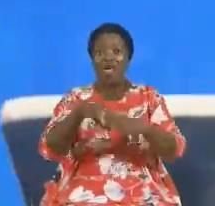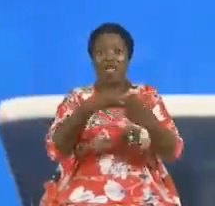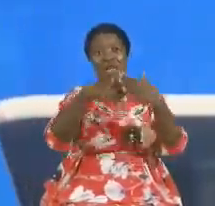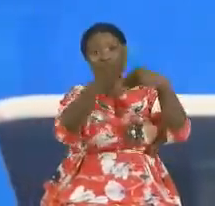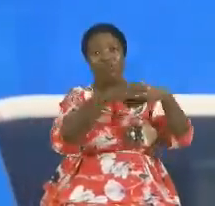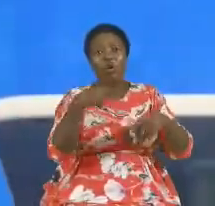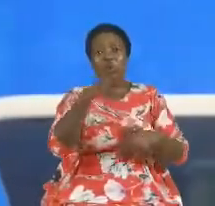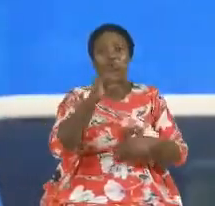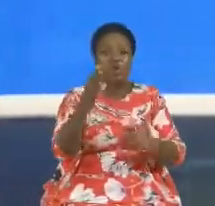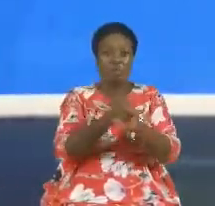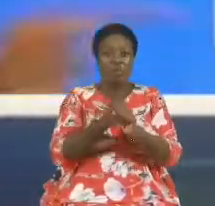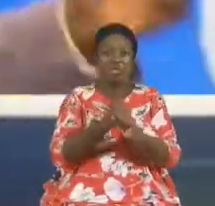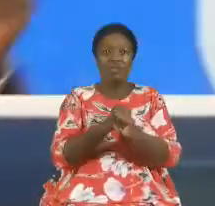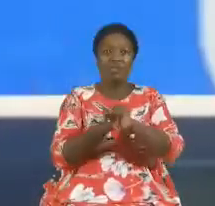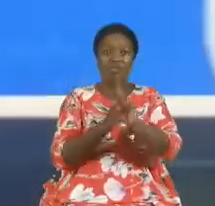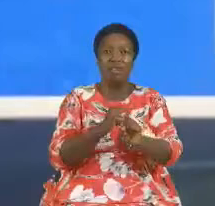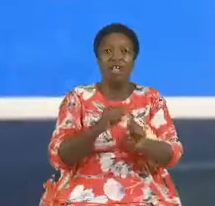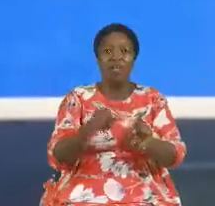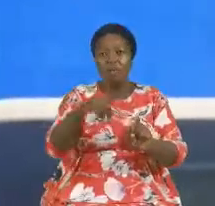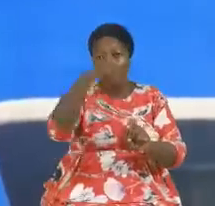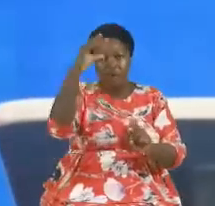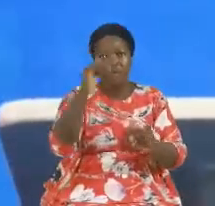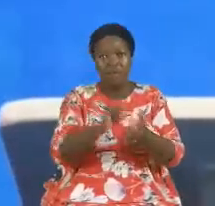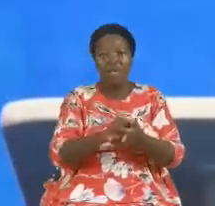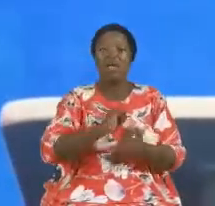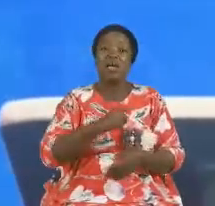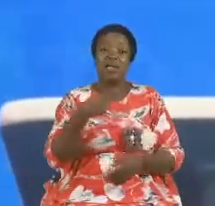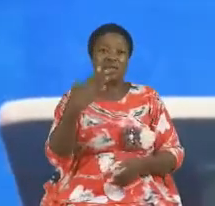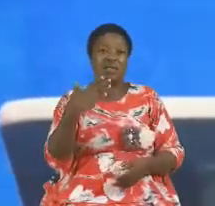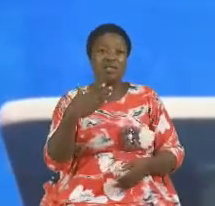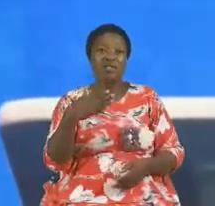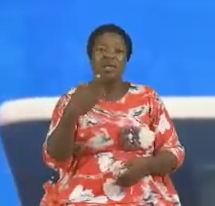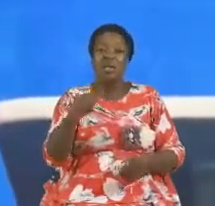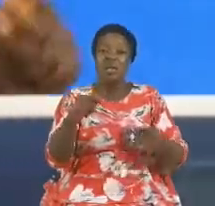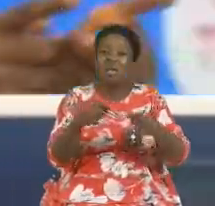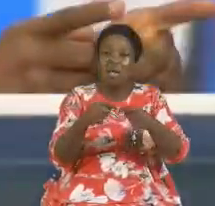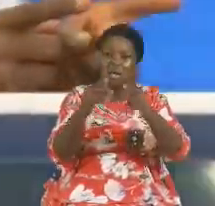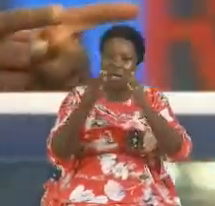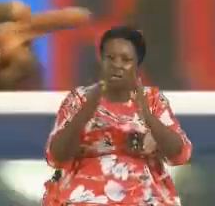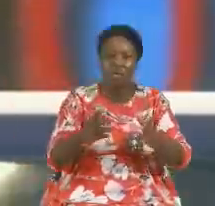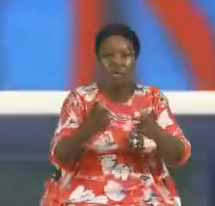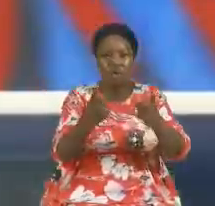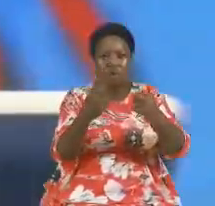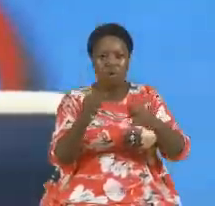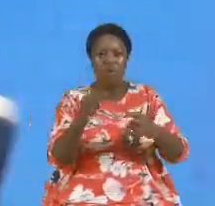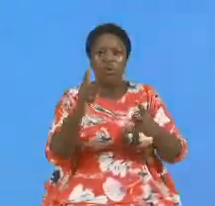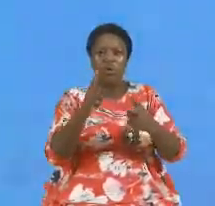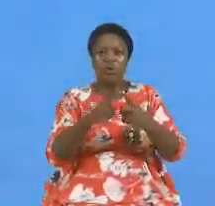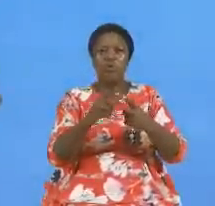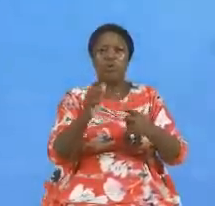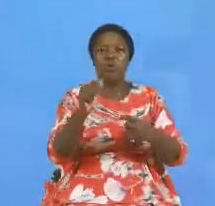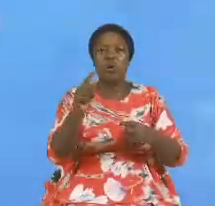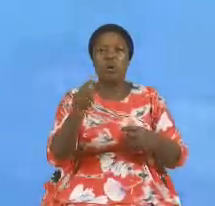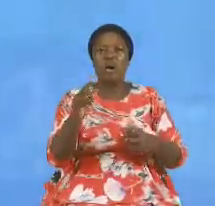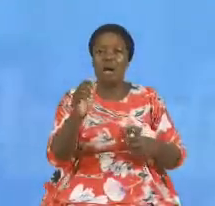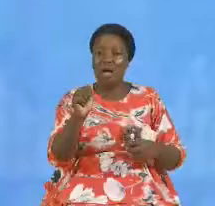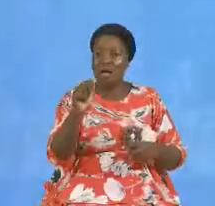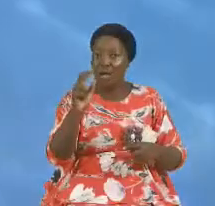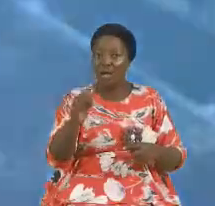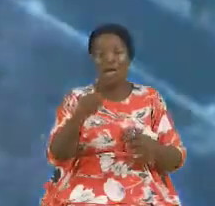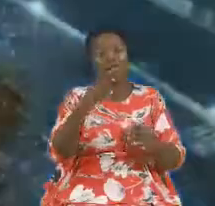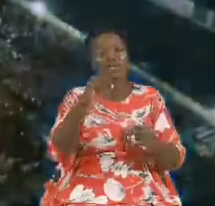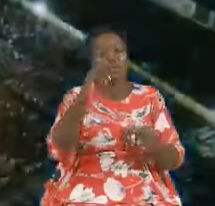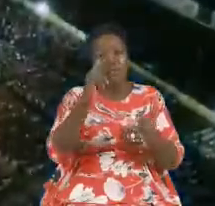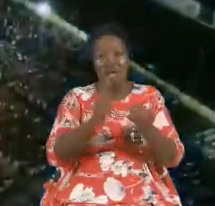has all power on earth and in heaven, who is going to win? Because of that, I said, the